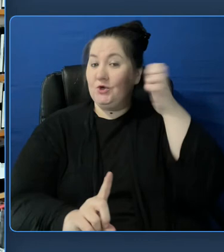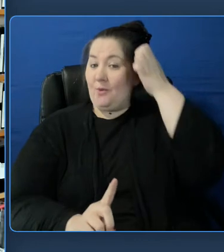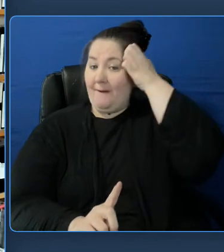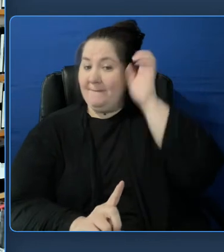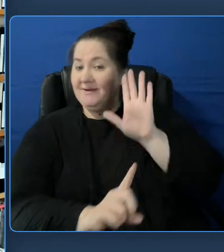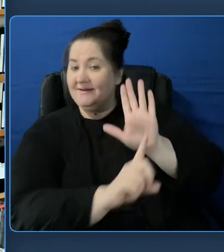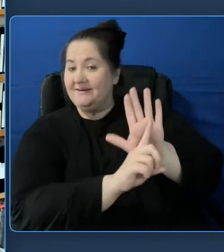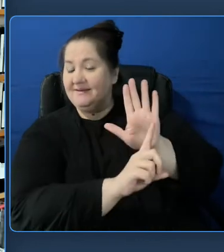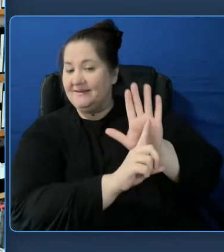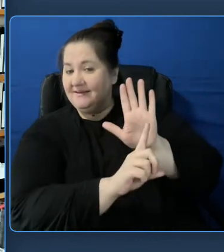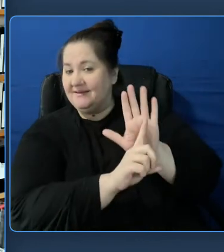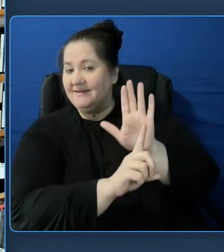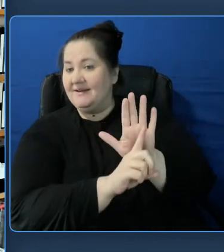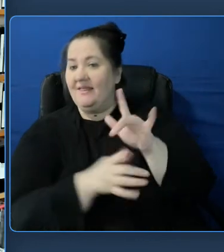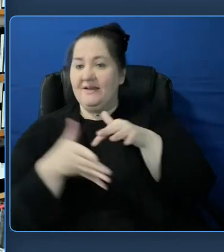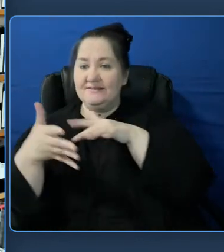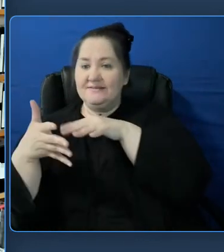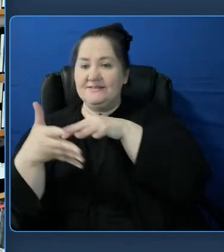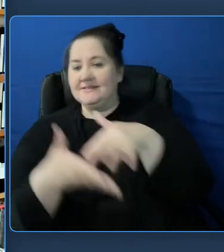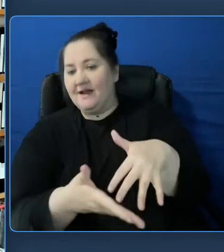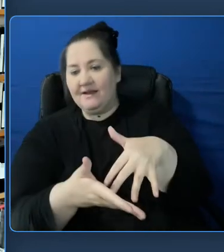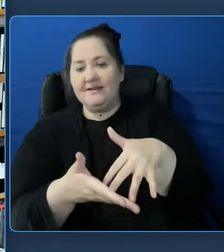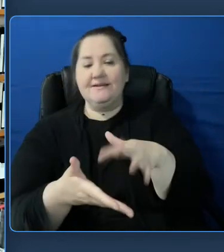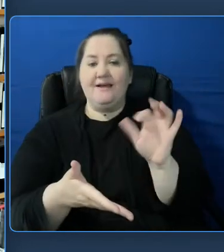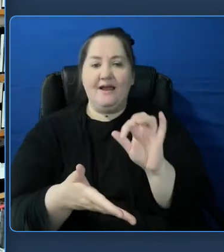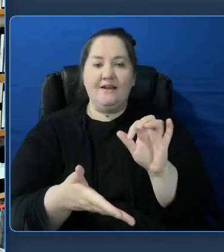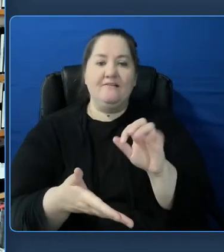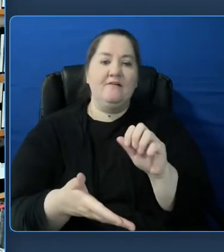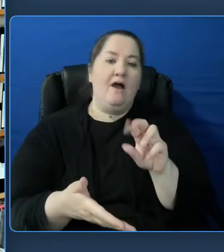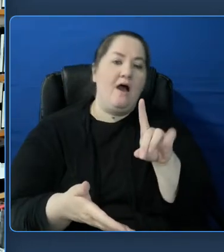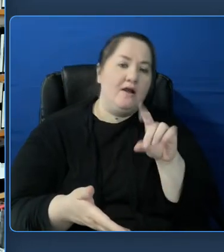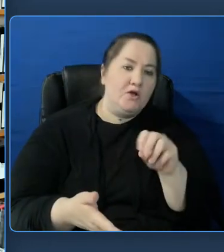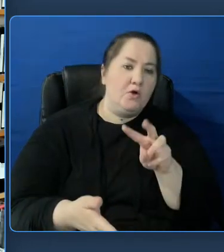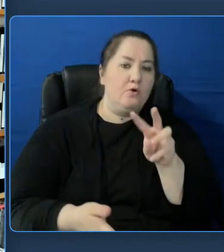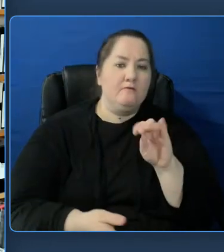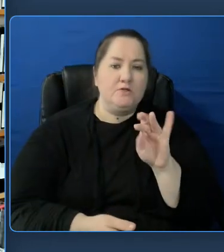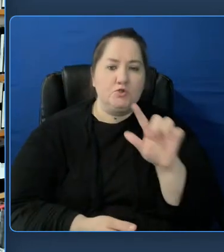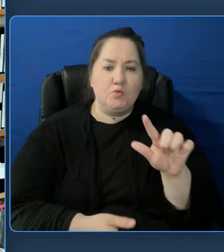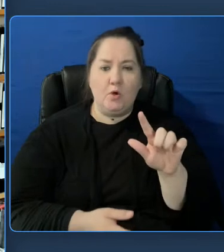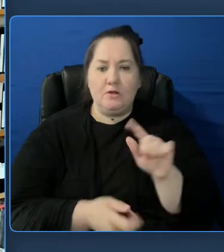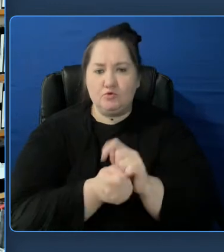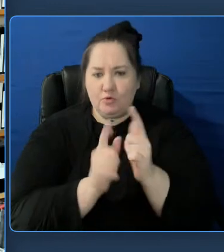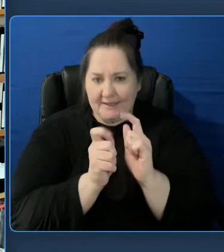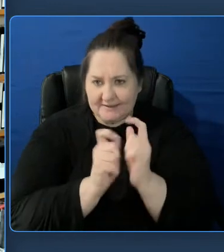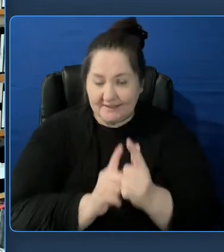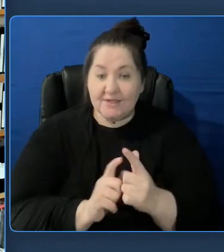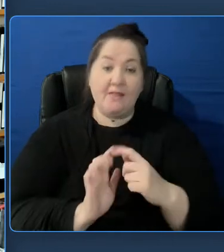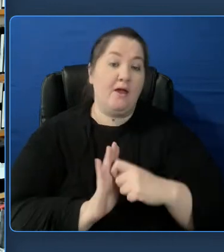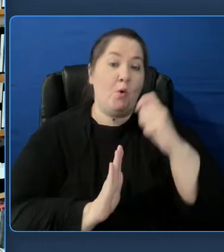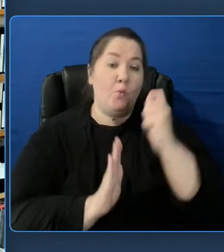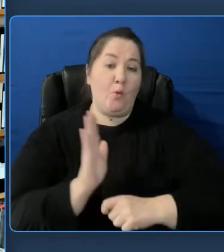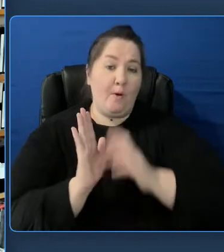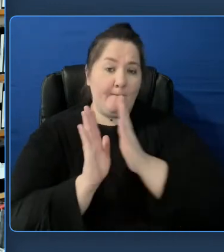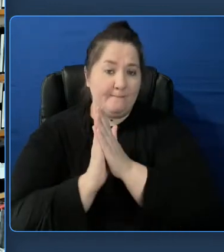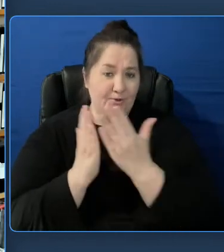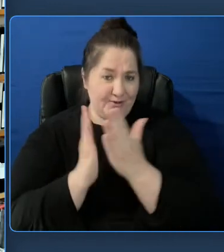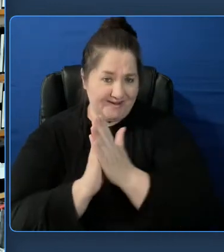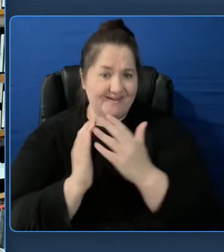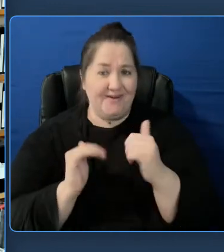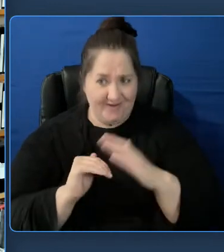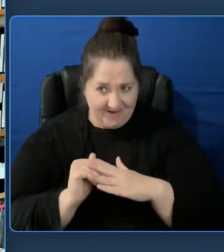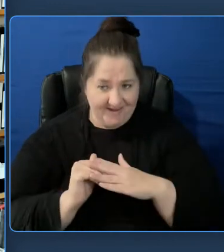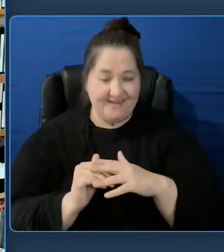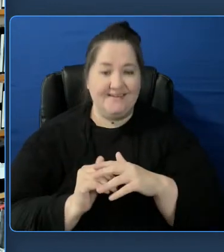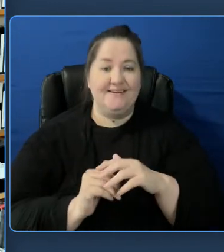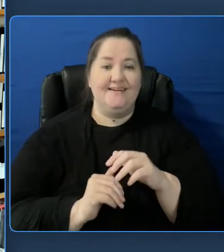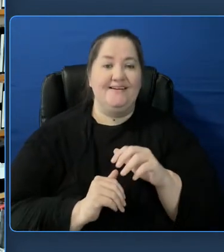Europe, principally, where it's studied as a kind of audiovisual translation. And then wrote the book on audio